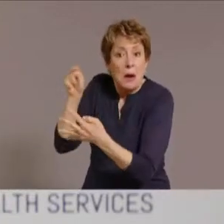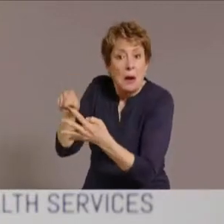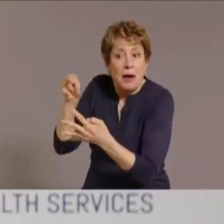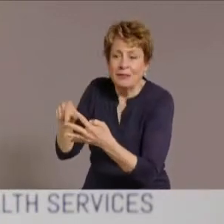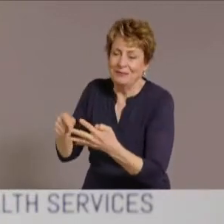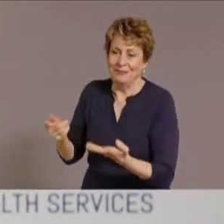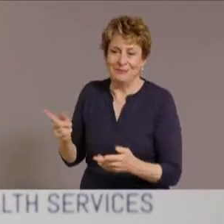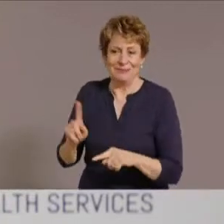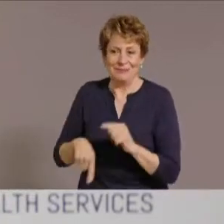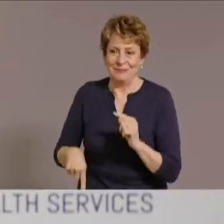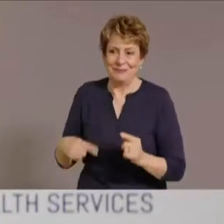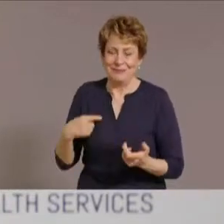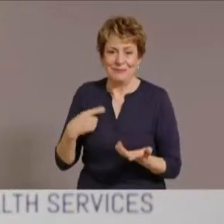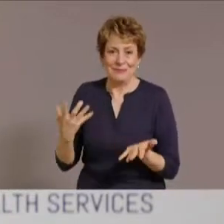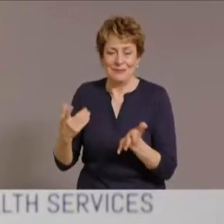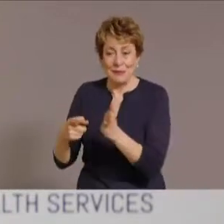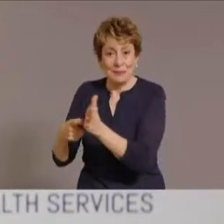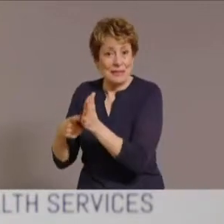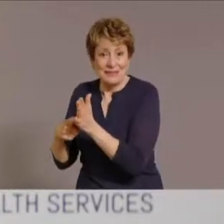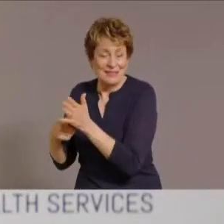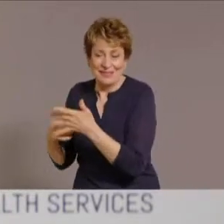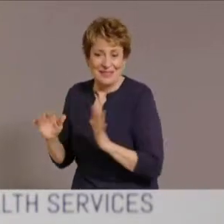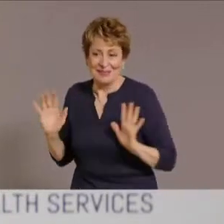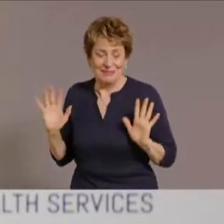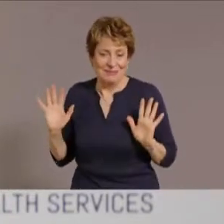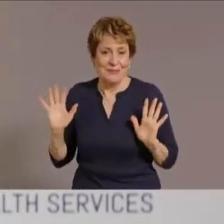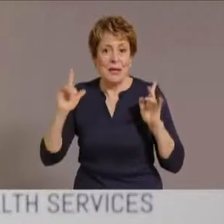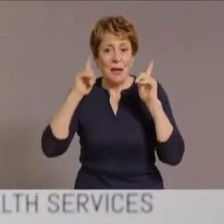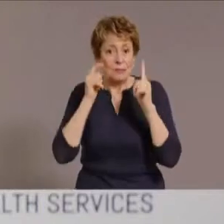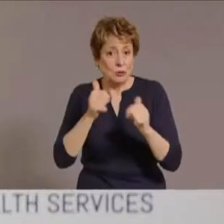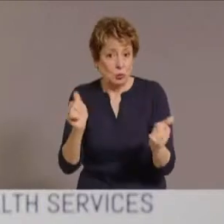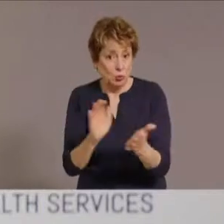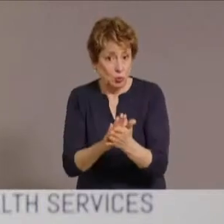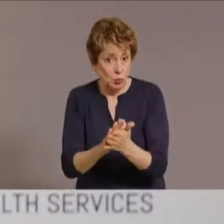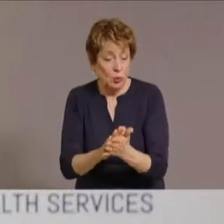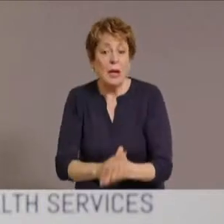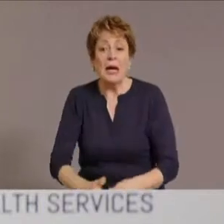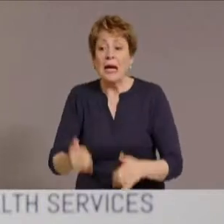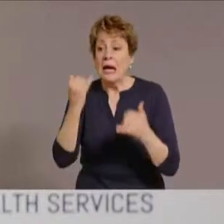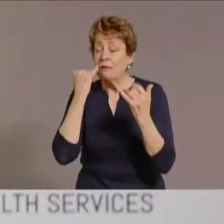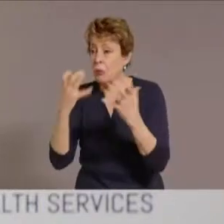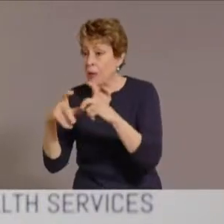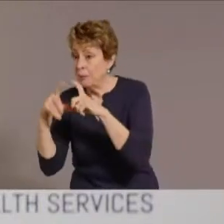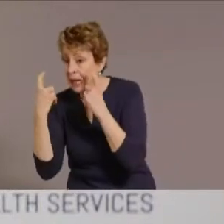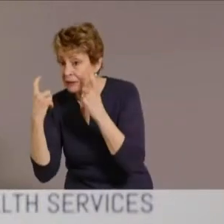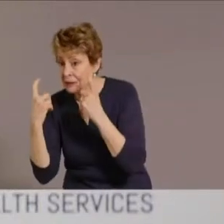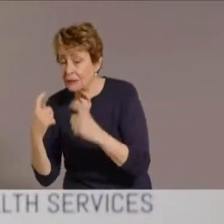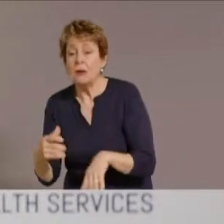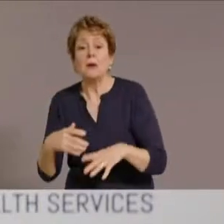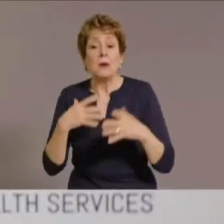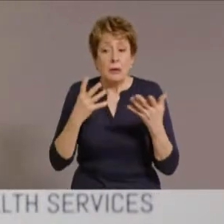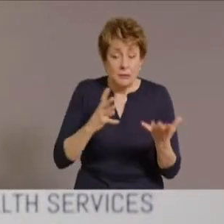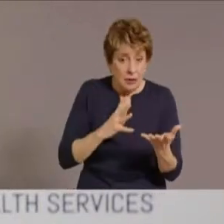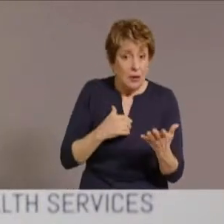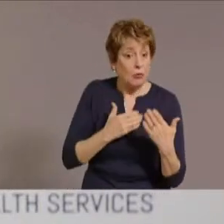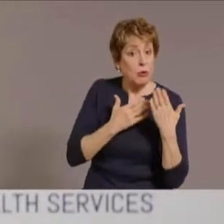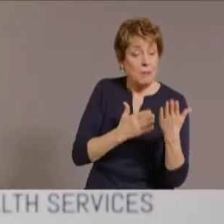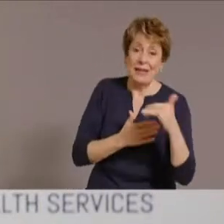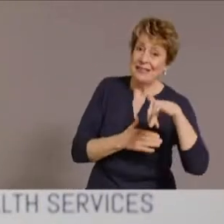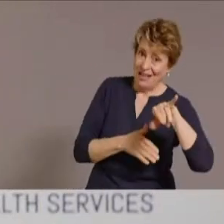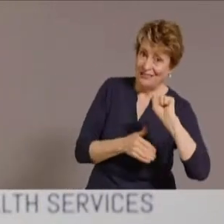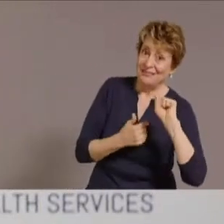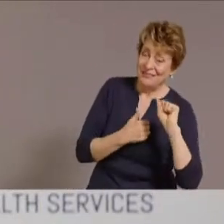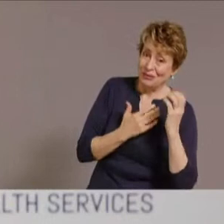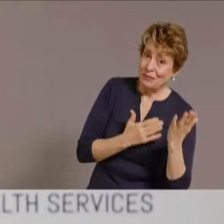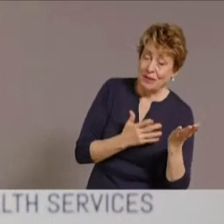whether they want that mask mandate, which is or that mask requirement, which is our recommendations they do. But then they have to determine